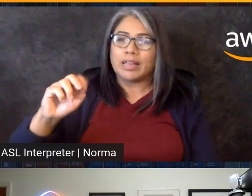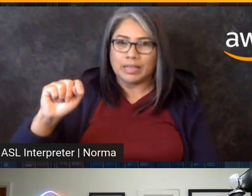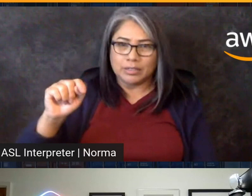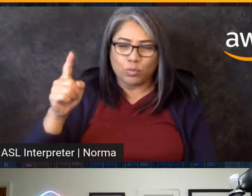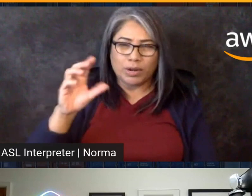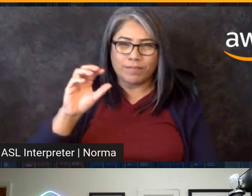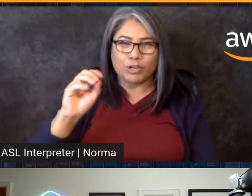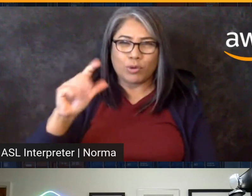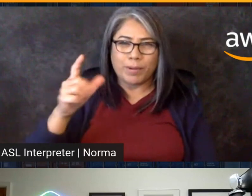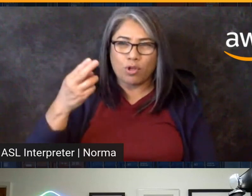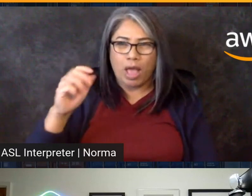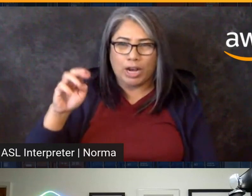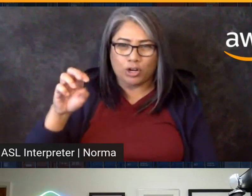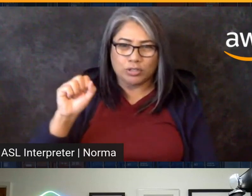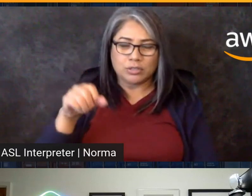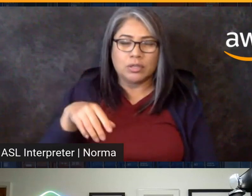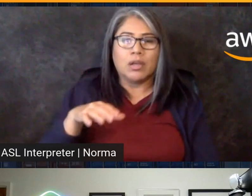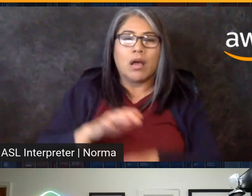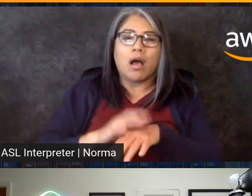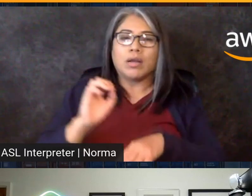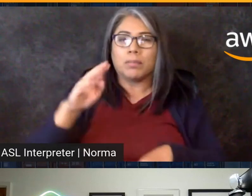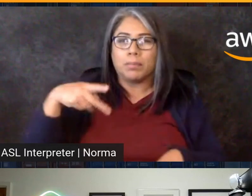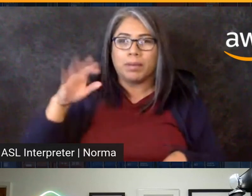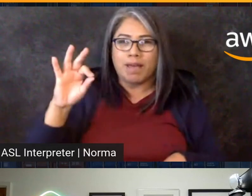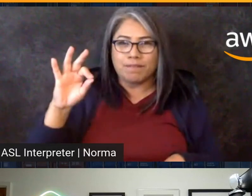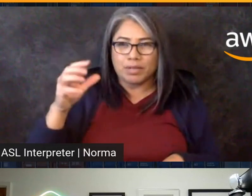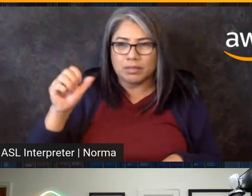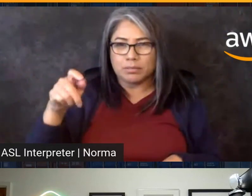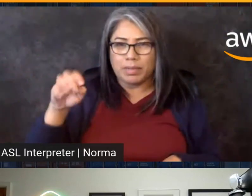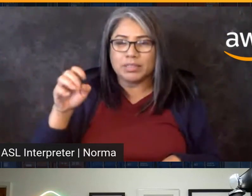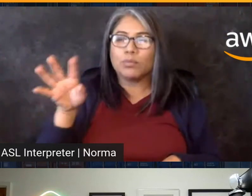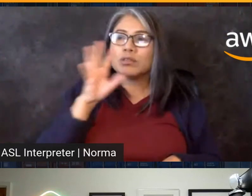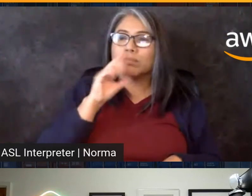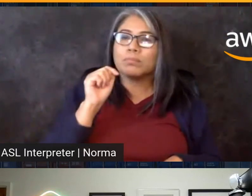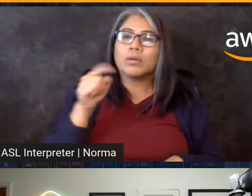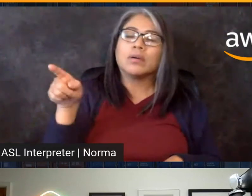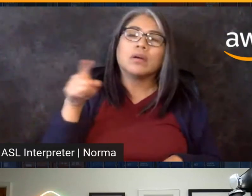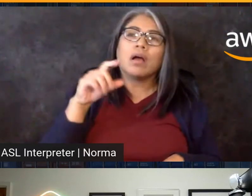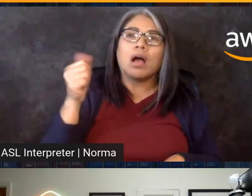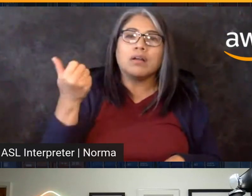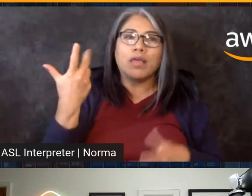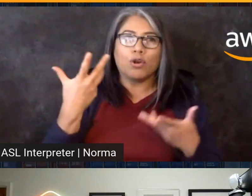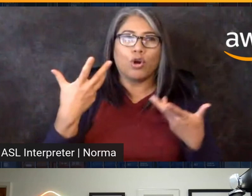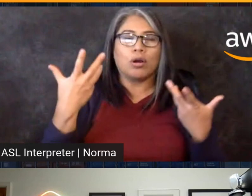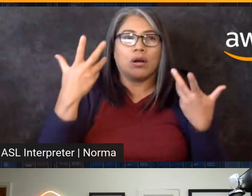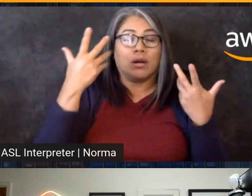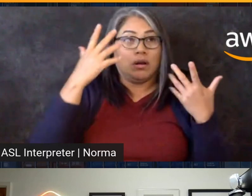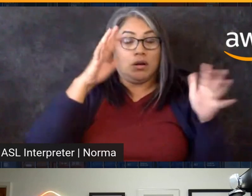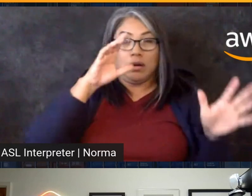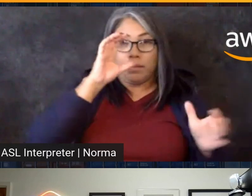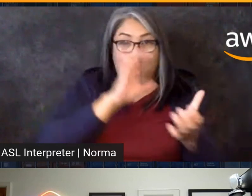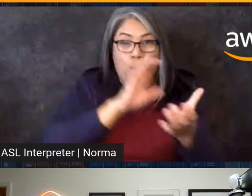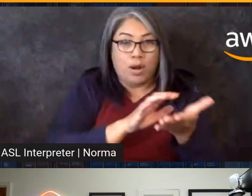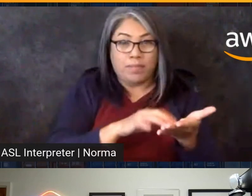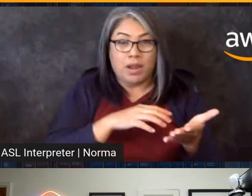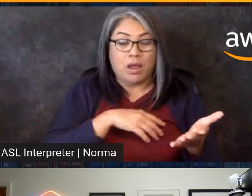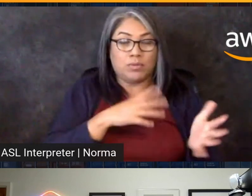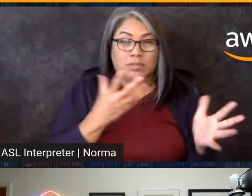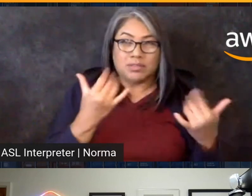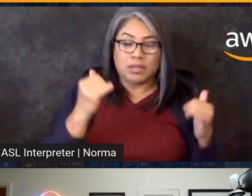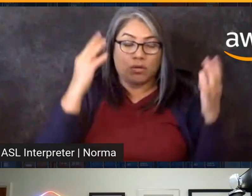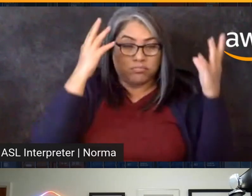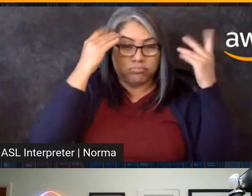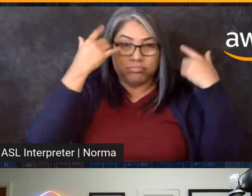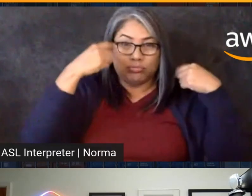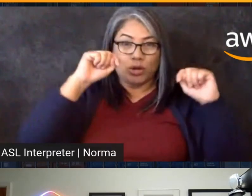and he was pointing out like another paradigm that we've broken that I just is still kind of wrapping my head around as a networking guy.